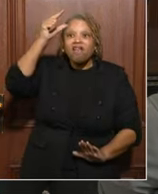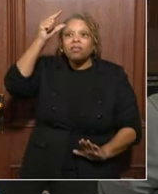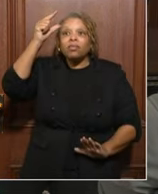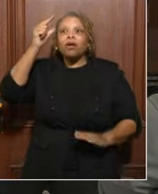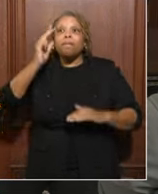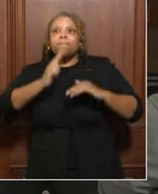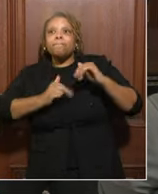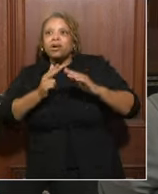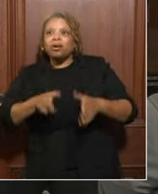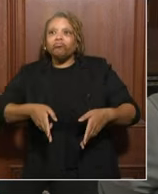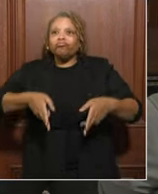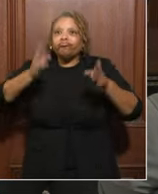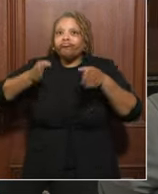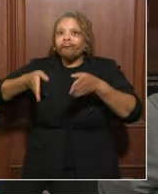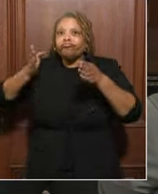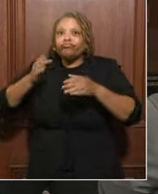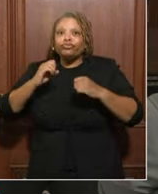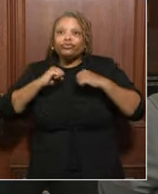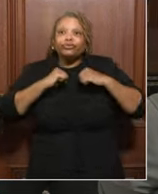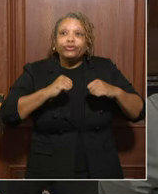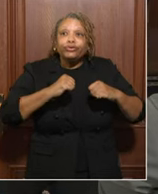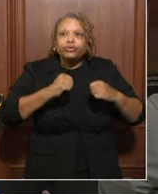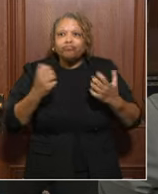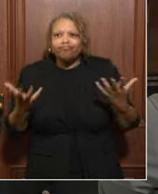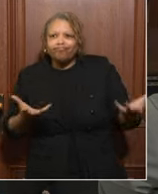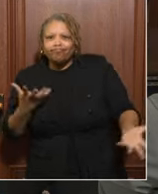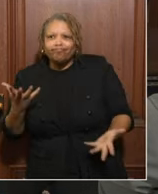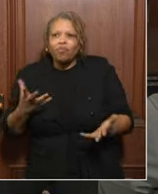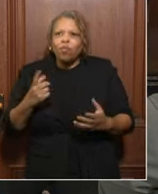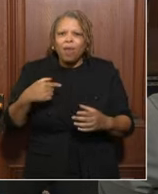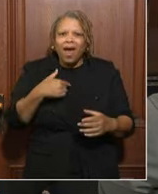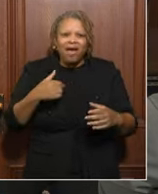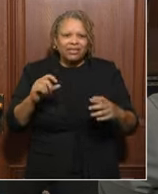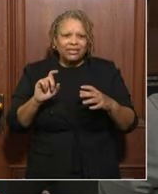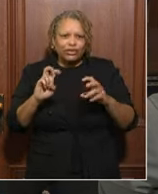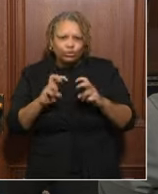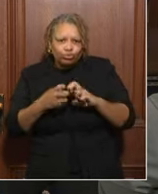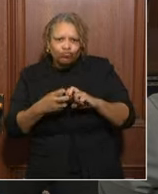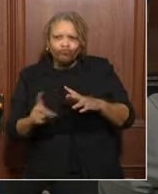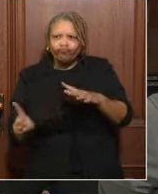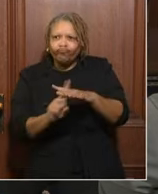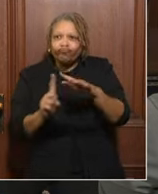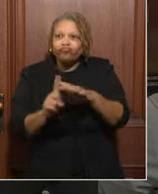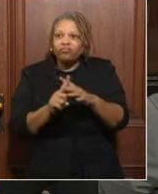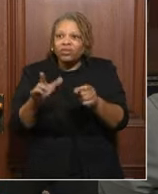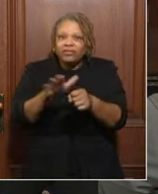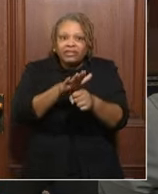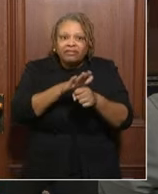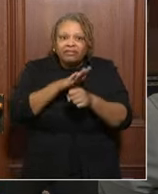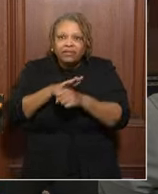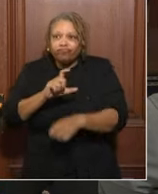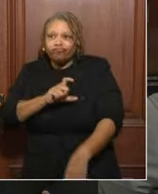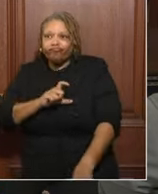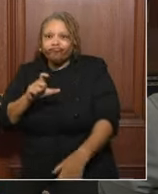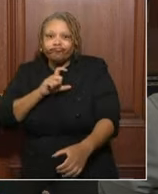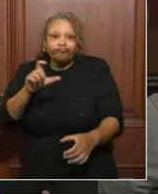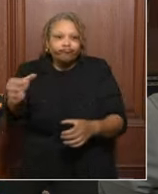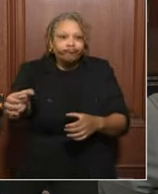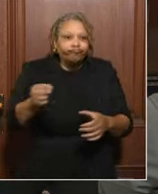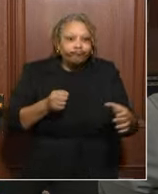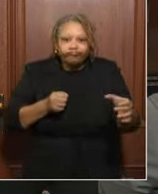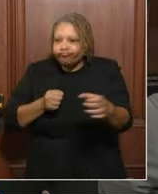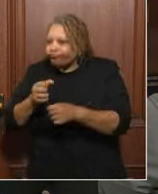you're having with mutual aid, actually getting enough officers from around the country, if you've had to kind of cast a wider